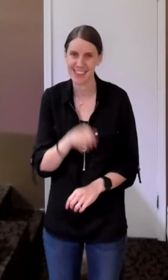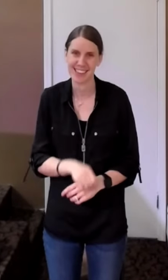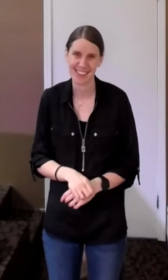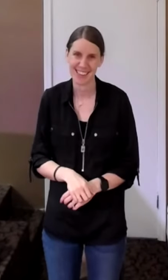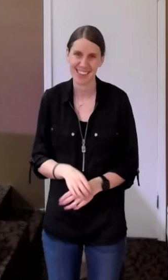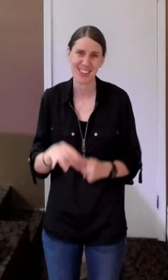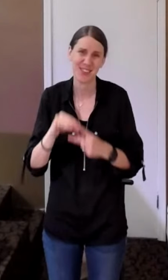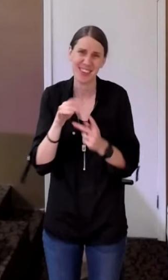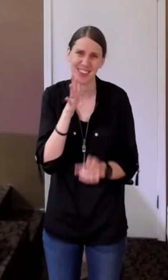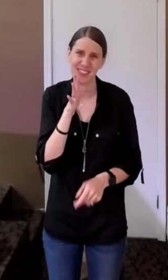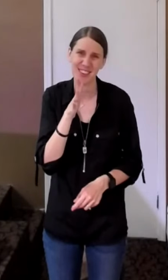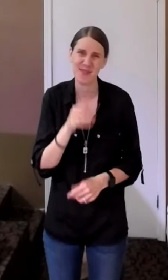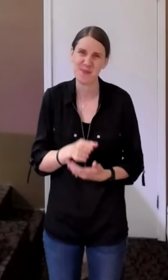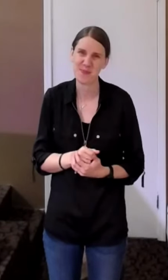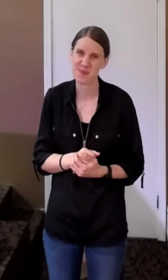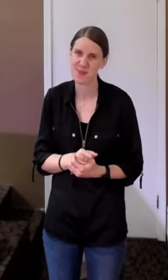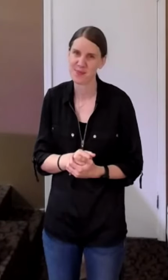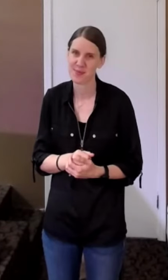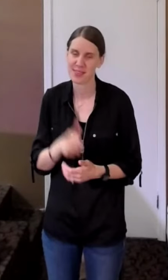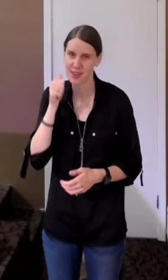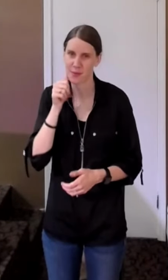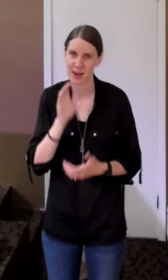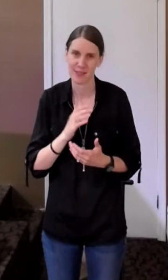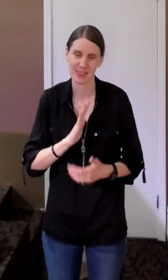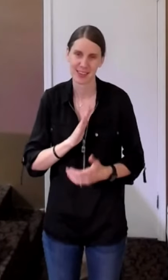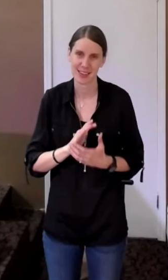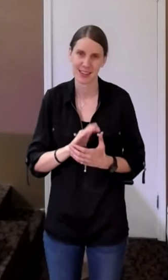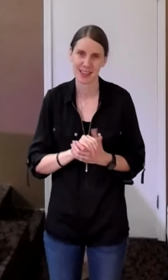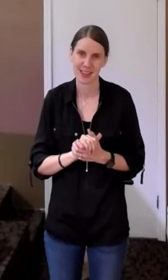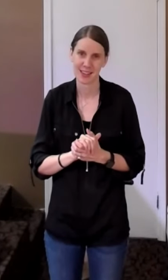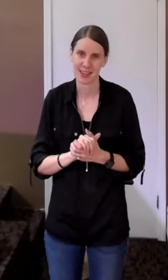to mothers and wives.